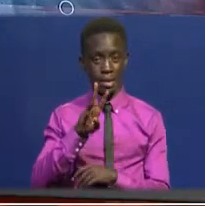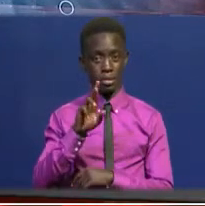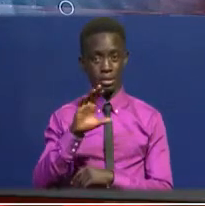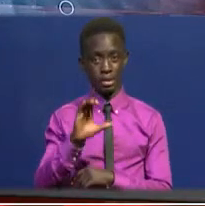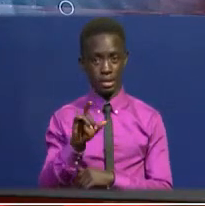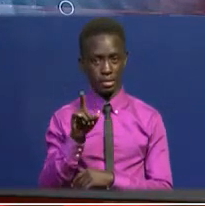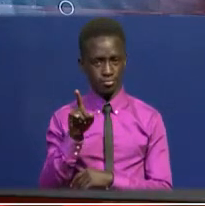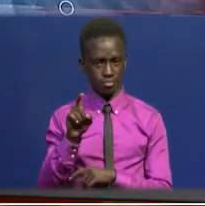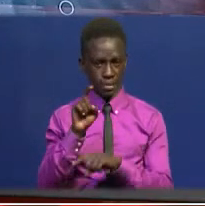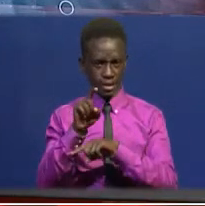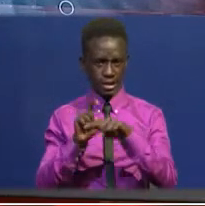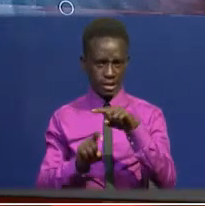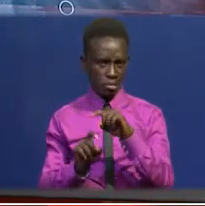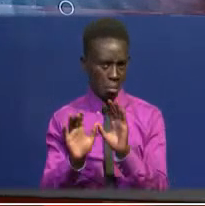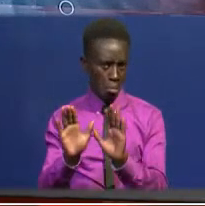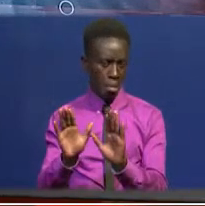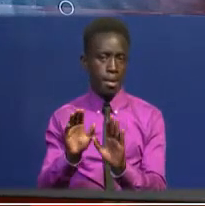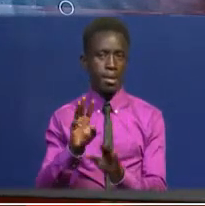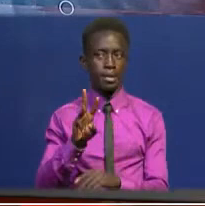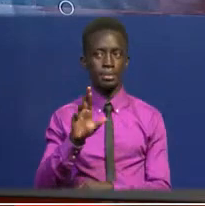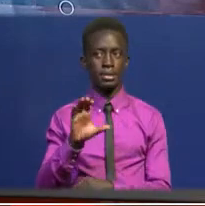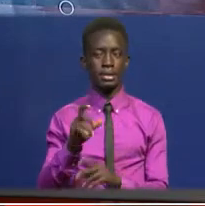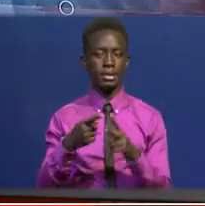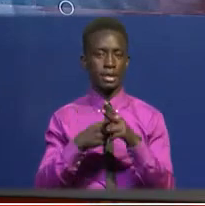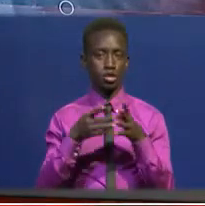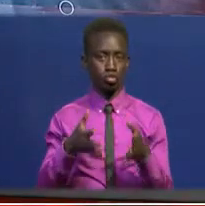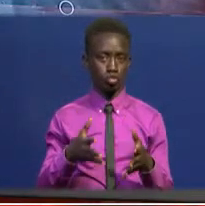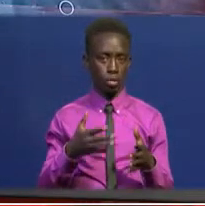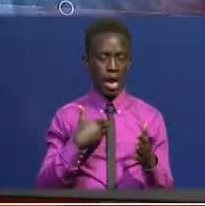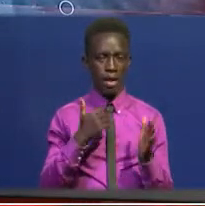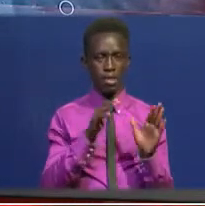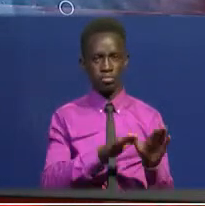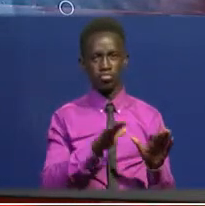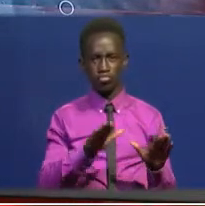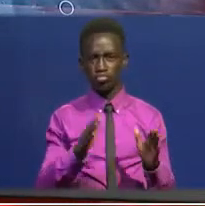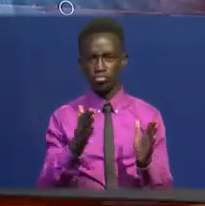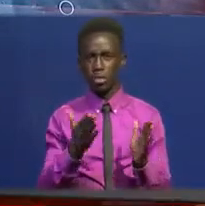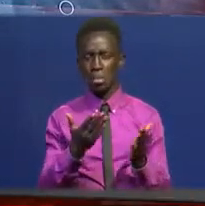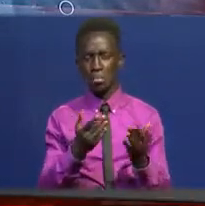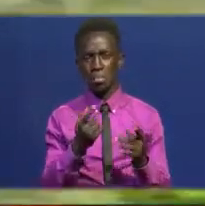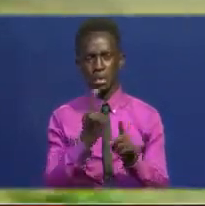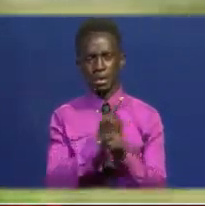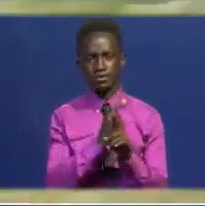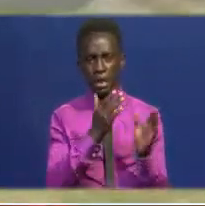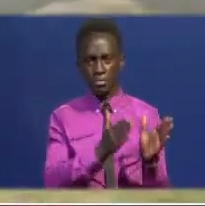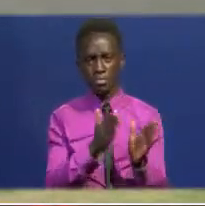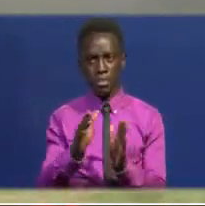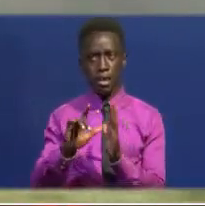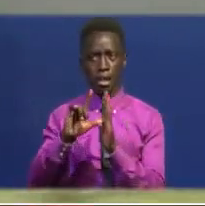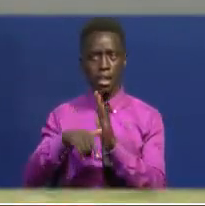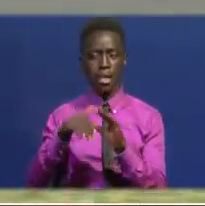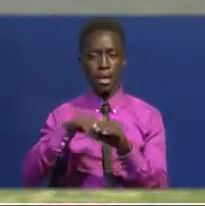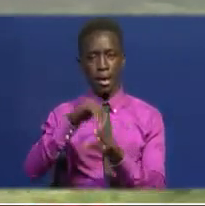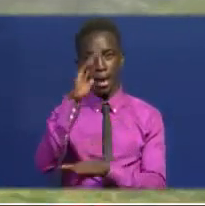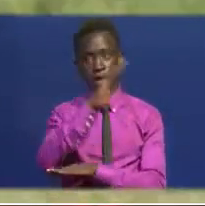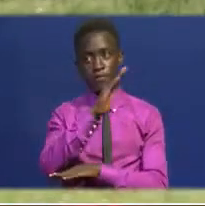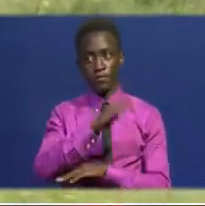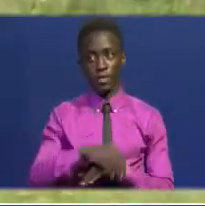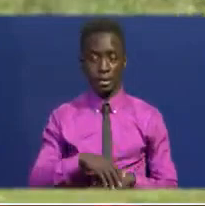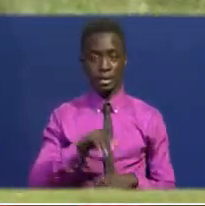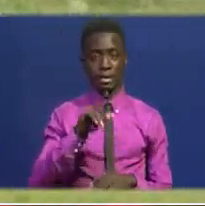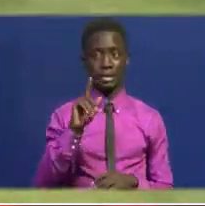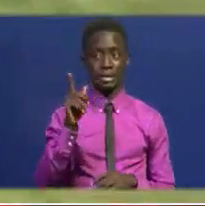of the WRC Safari Rally will tackle today's stages late this afternoon. The Kenya National